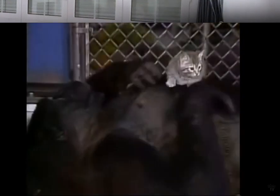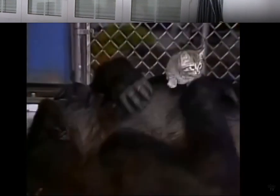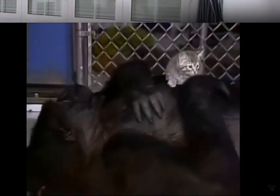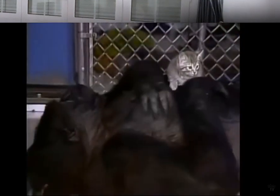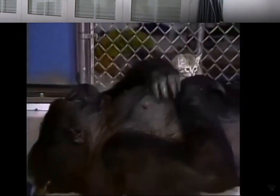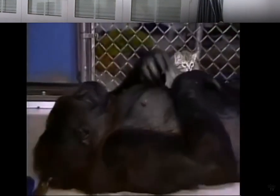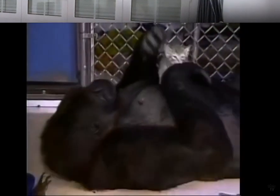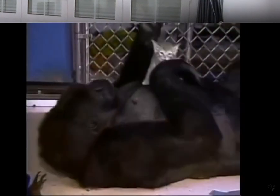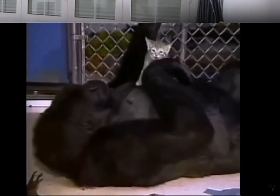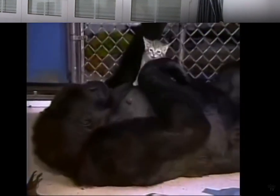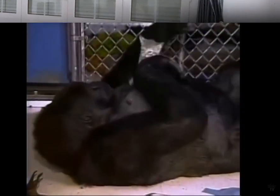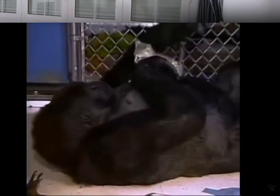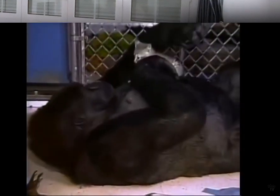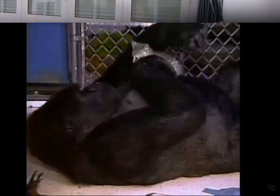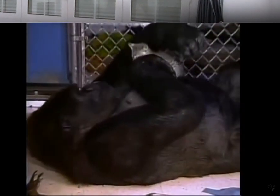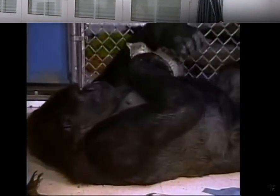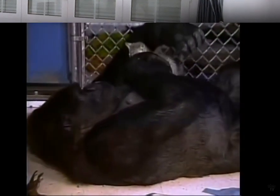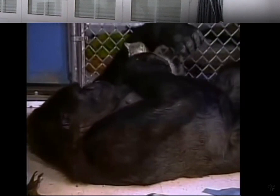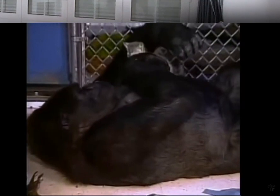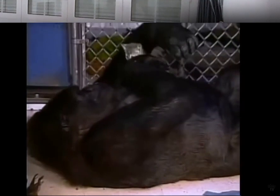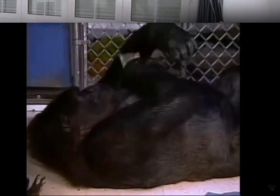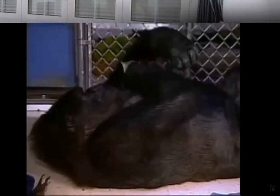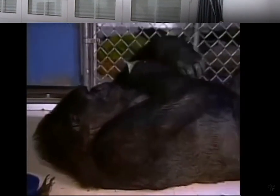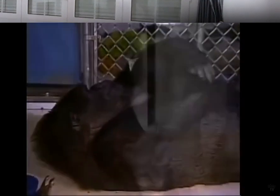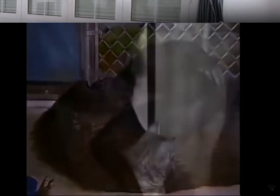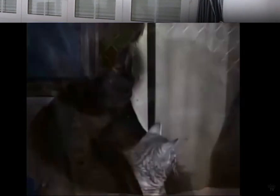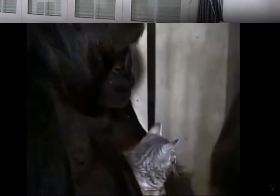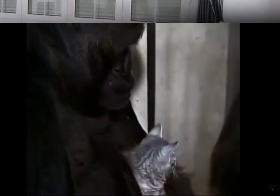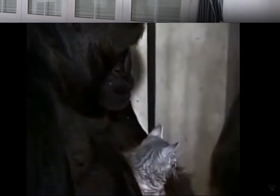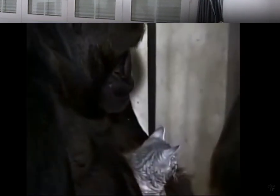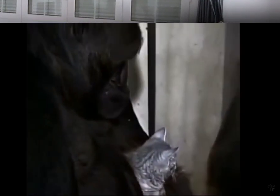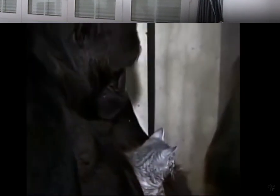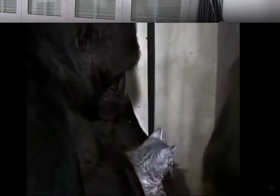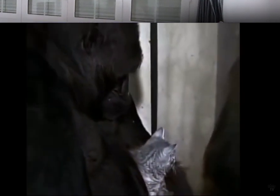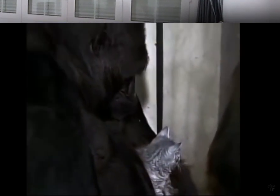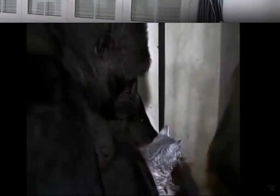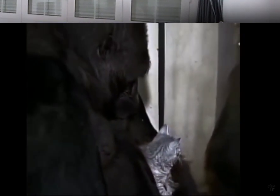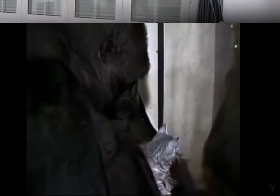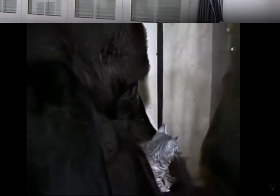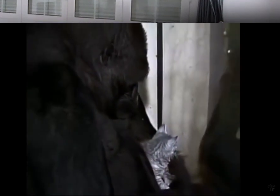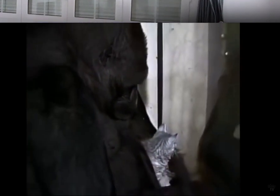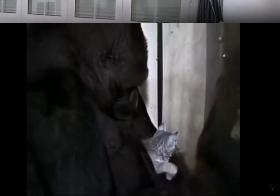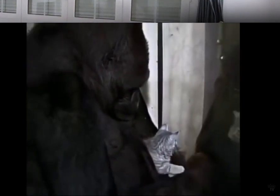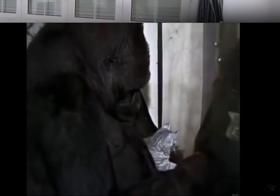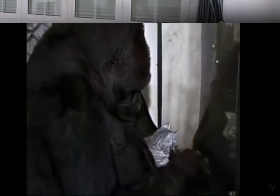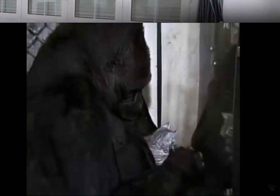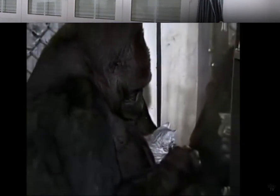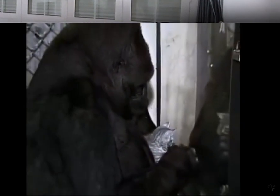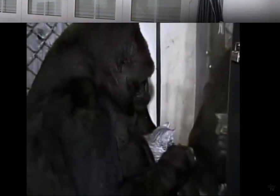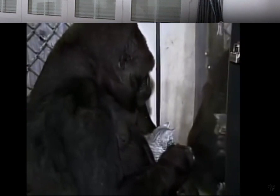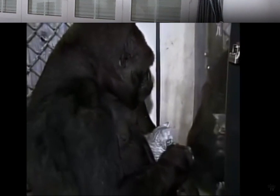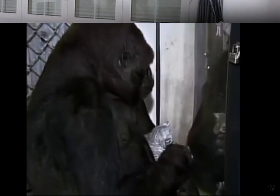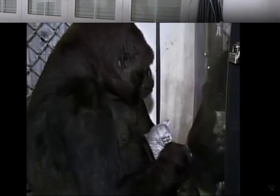kitten. Coco rhymed a name for her new kitten. She called him All Ball, because to her, the cat looked